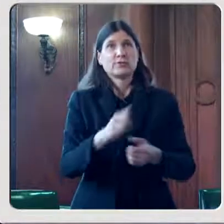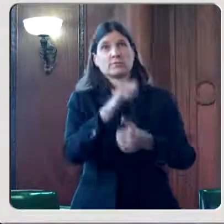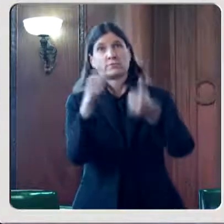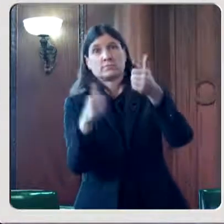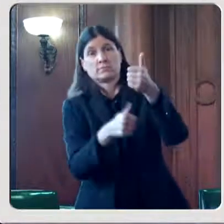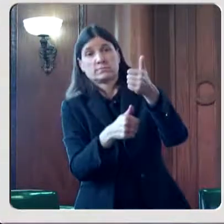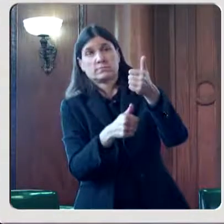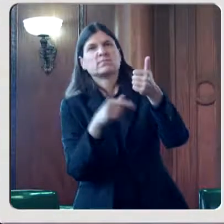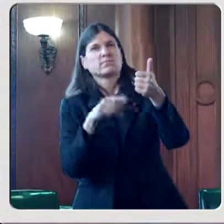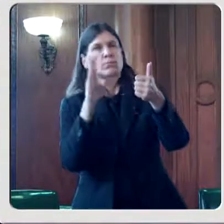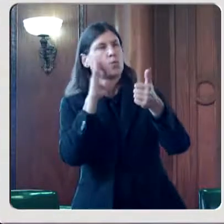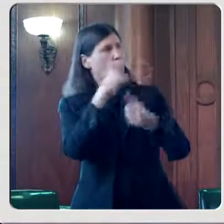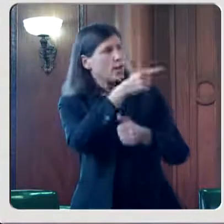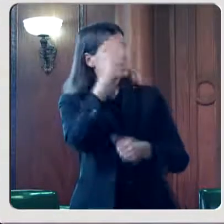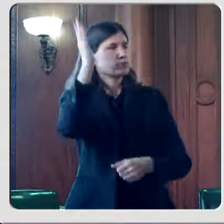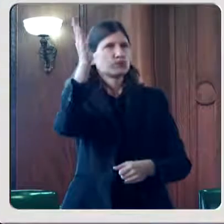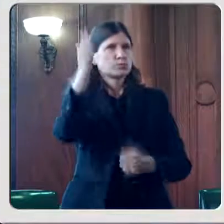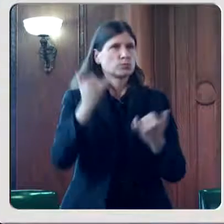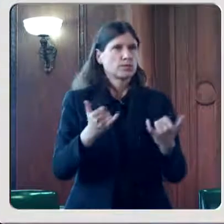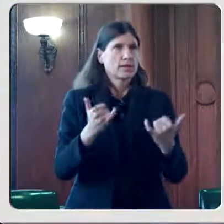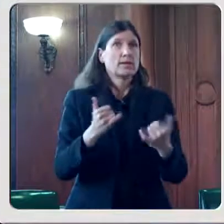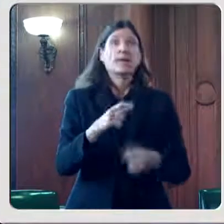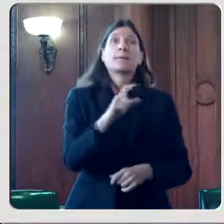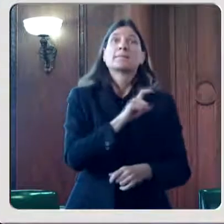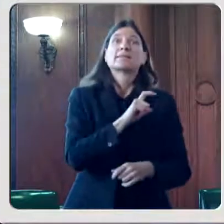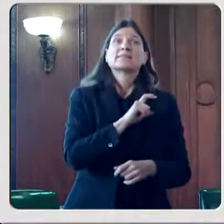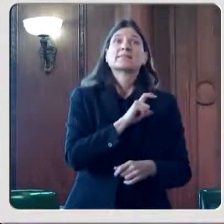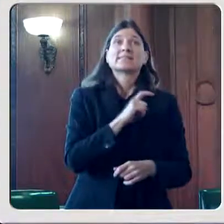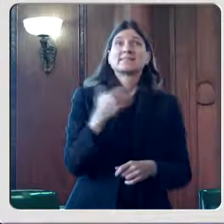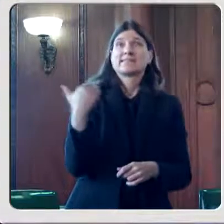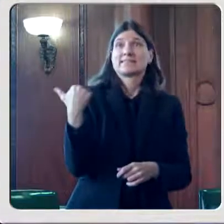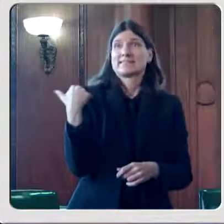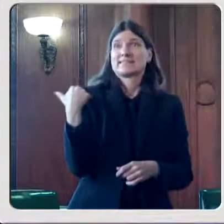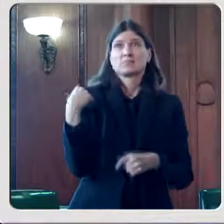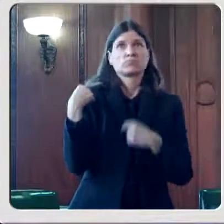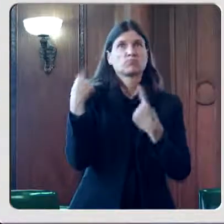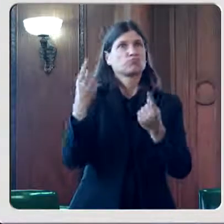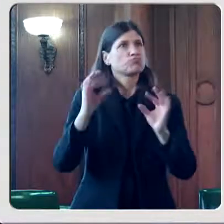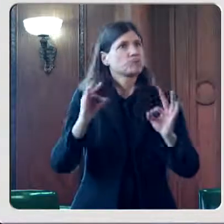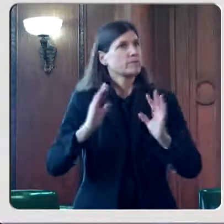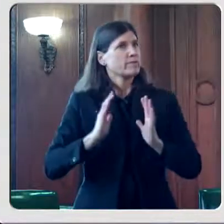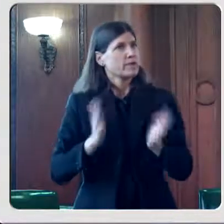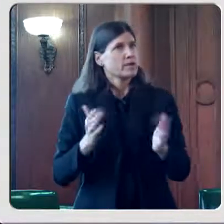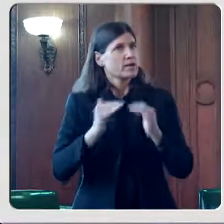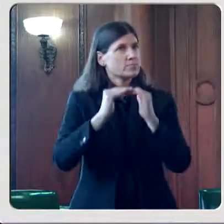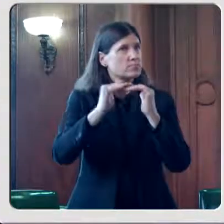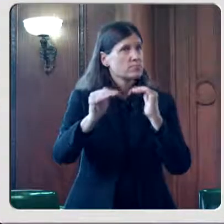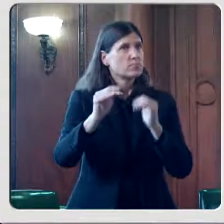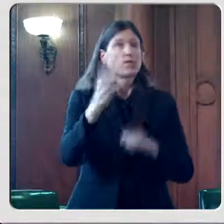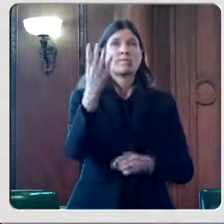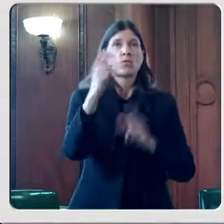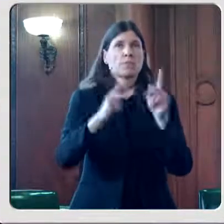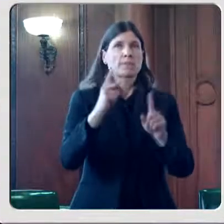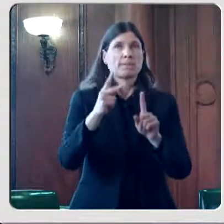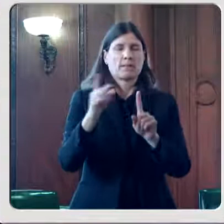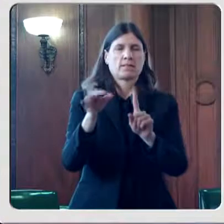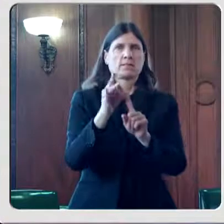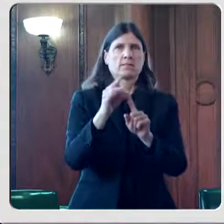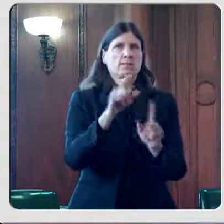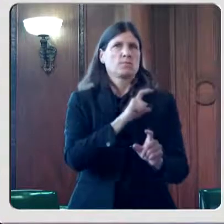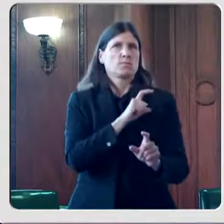down 4 with COVID. Those are much better numbers. Our meetings continue, weekly meetings continue with the Department of